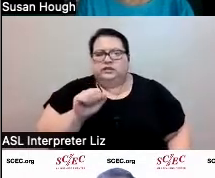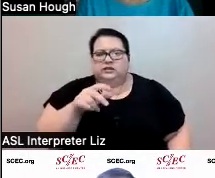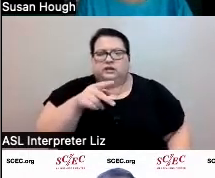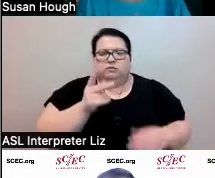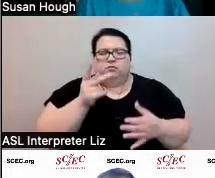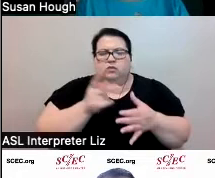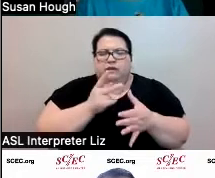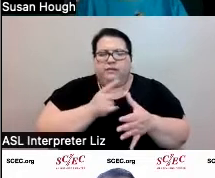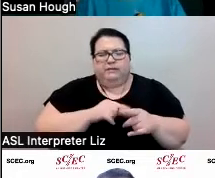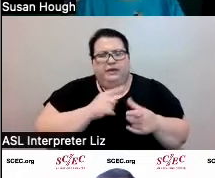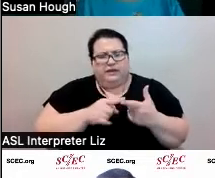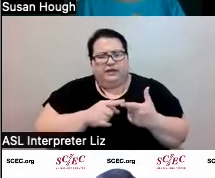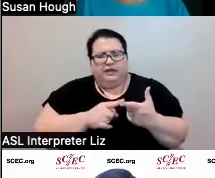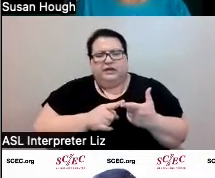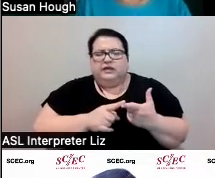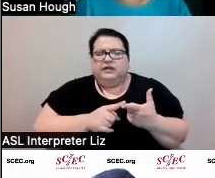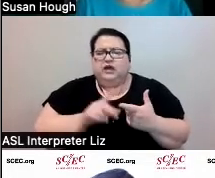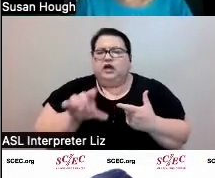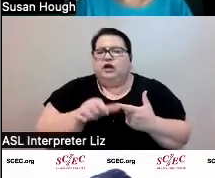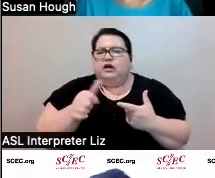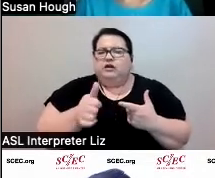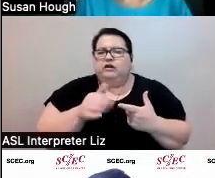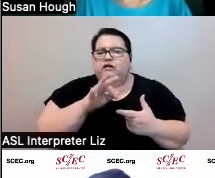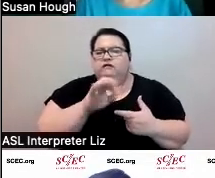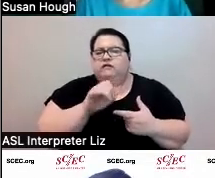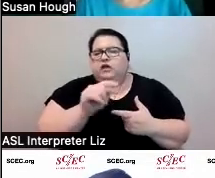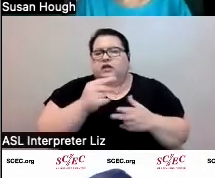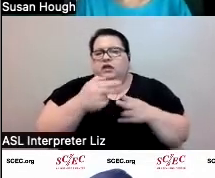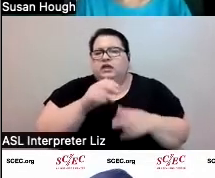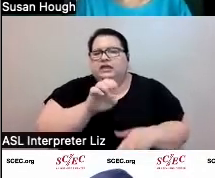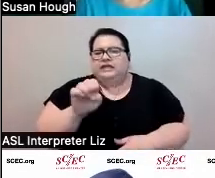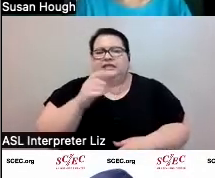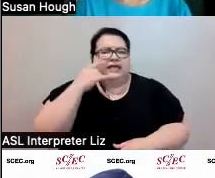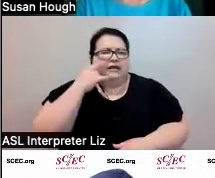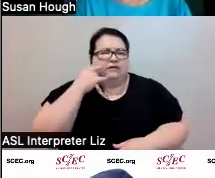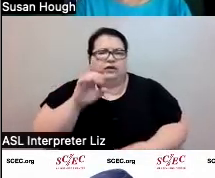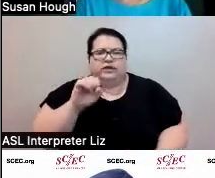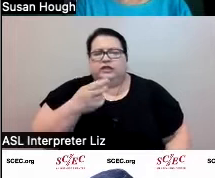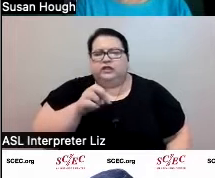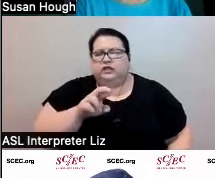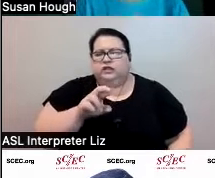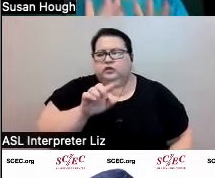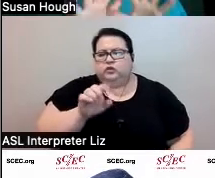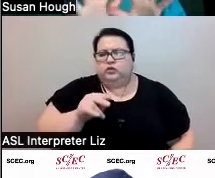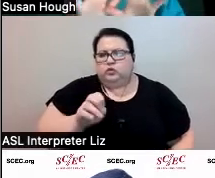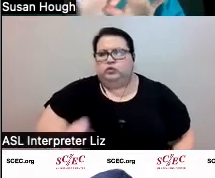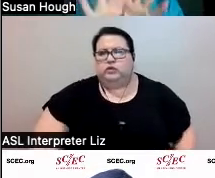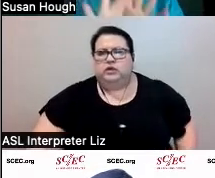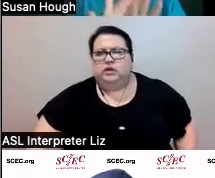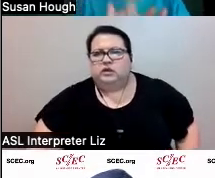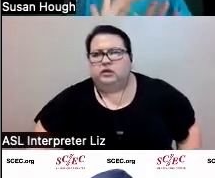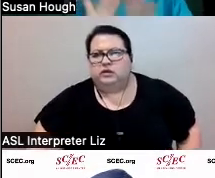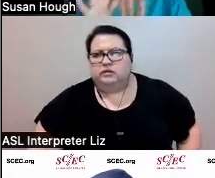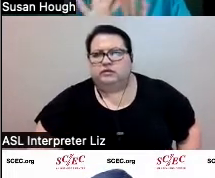But then there's a series of faults in Eastern California, which we call the Eastern California Shear Zone. And